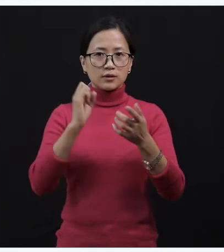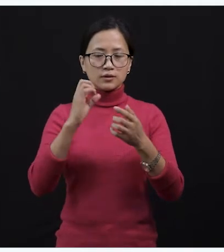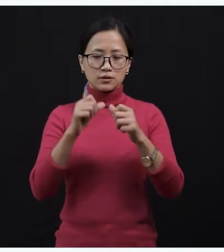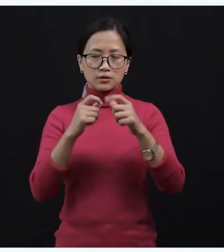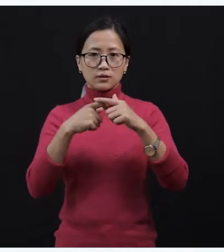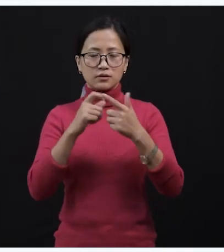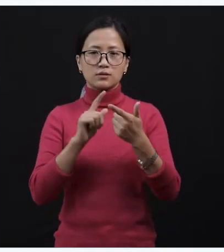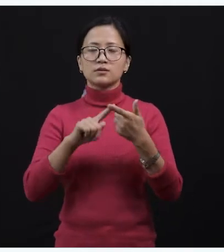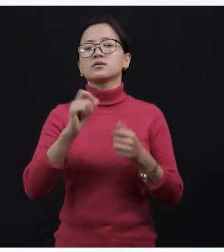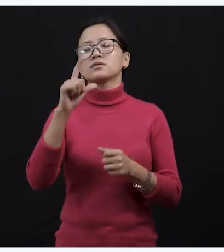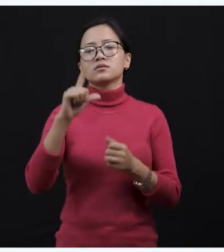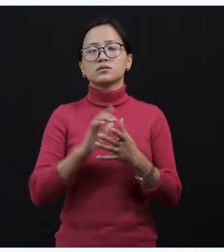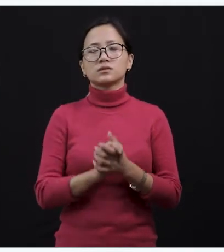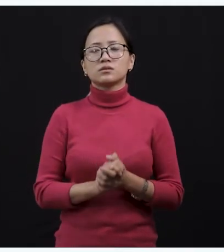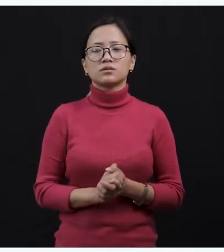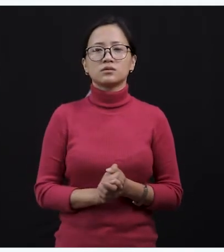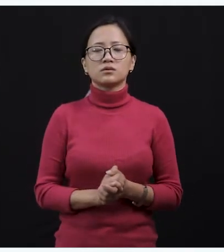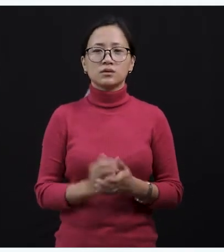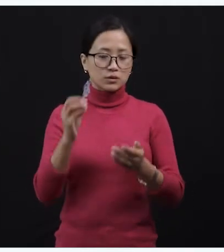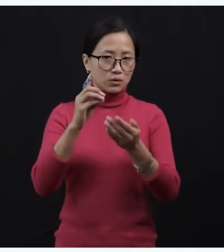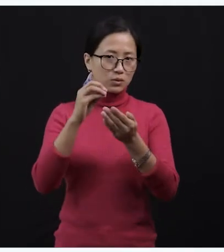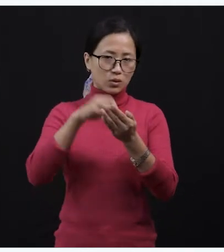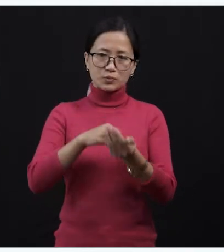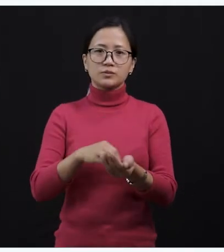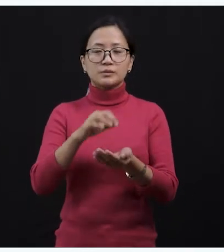all obtained from their ore.